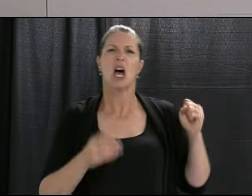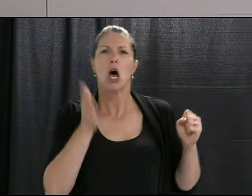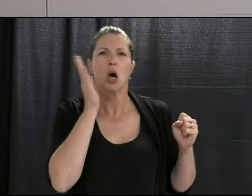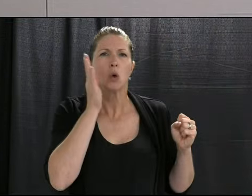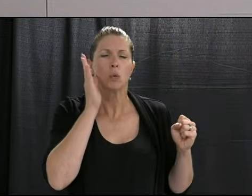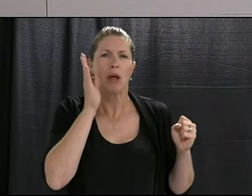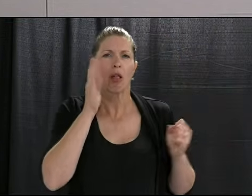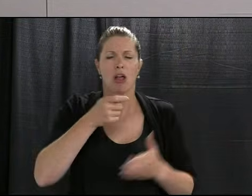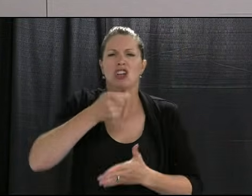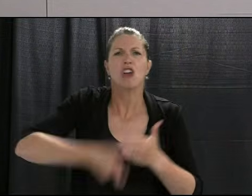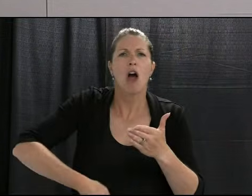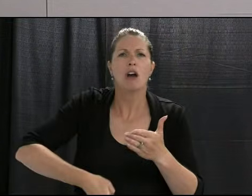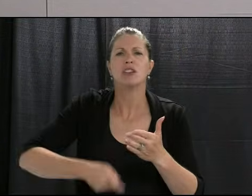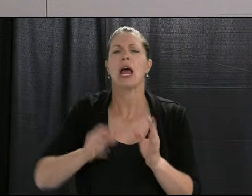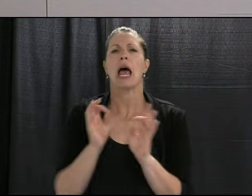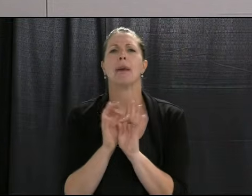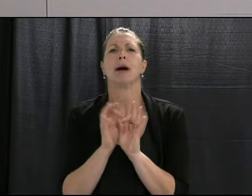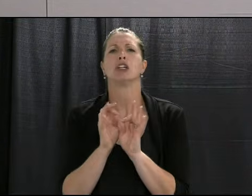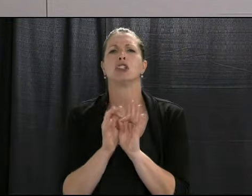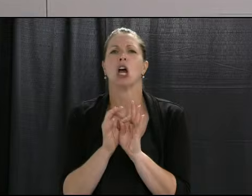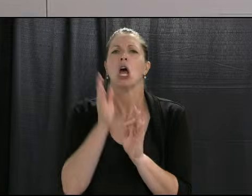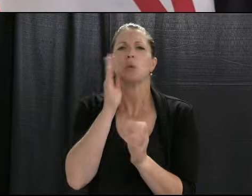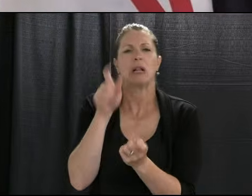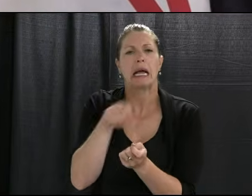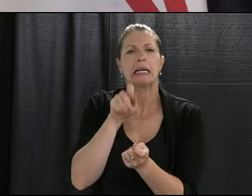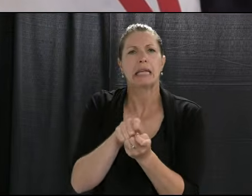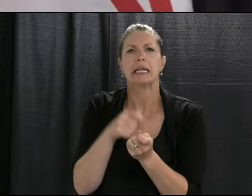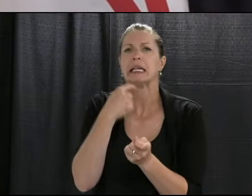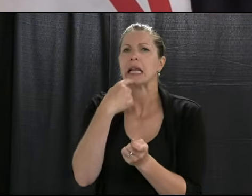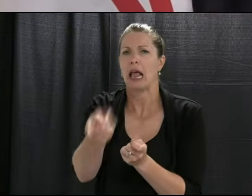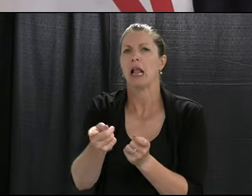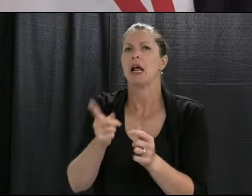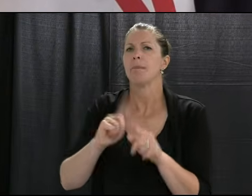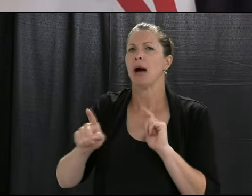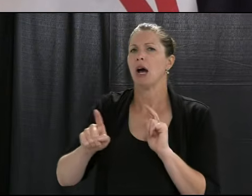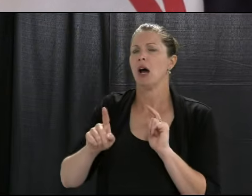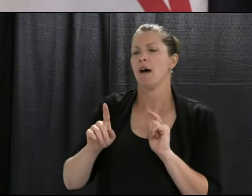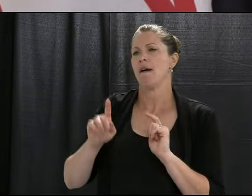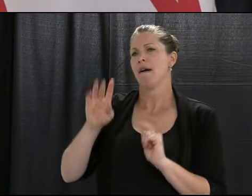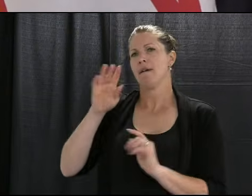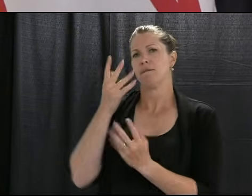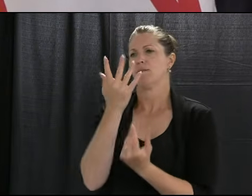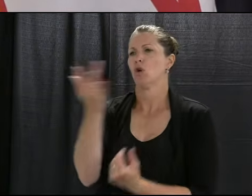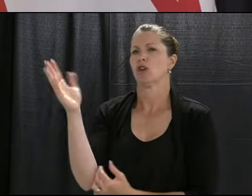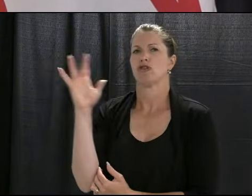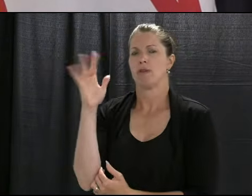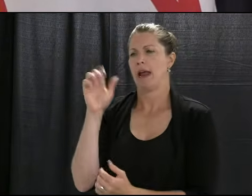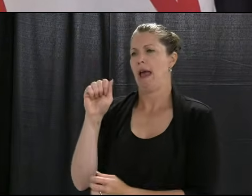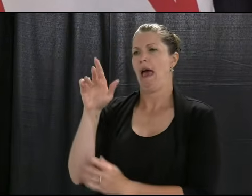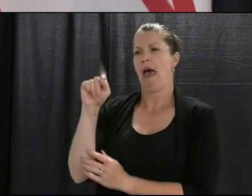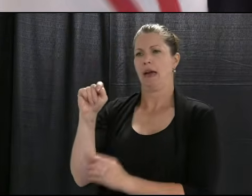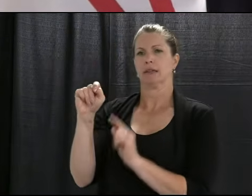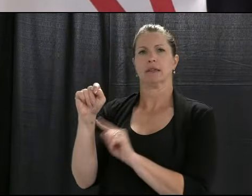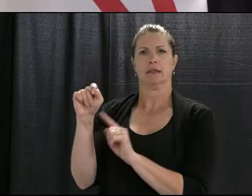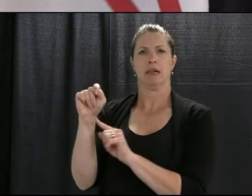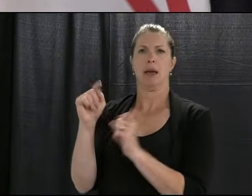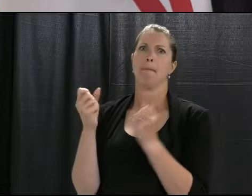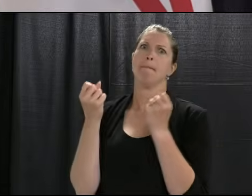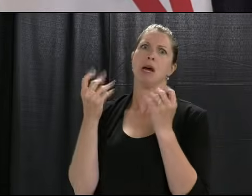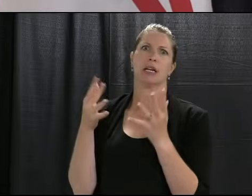exactly those fines apply to, but if you look at the Forestry Act and the regulations, there's numerous regulations where you can be